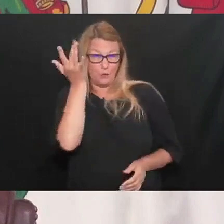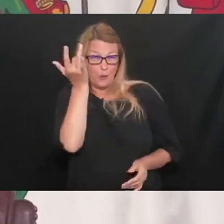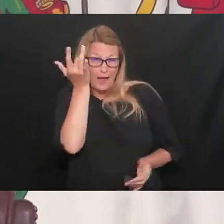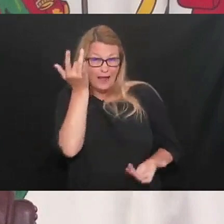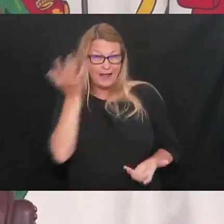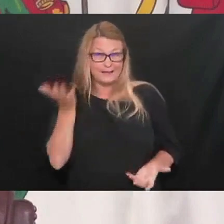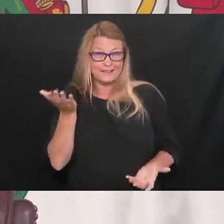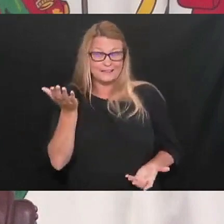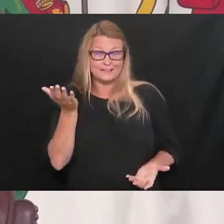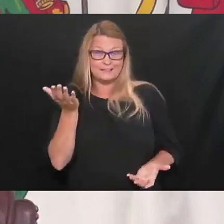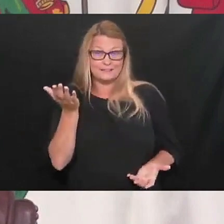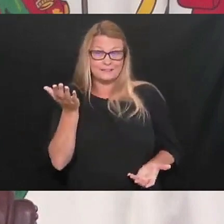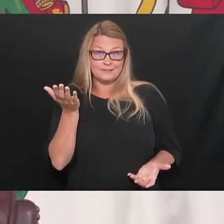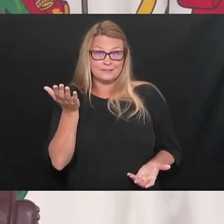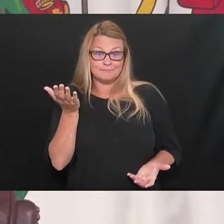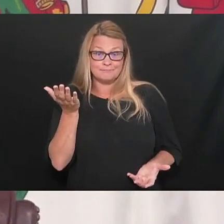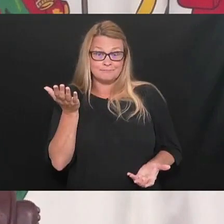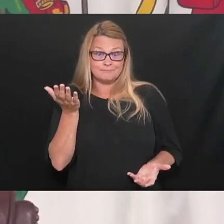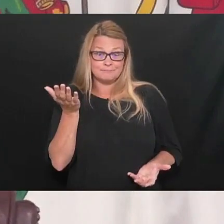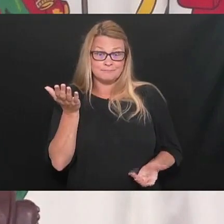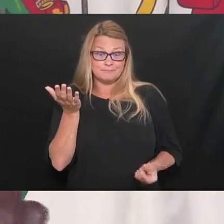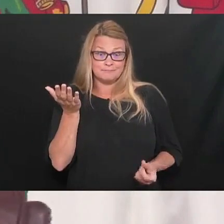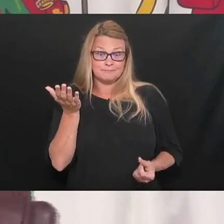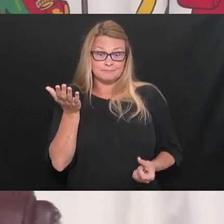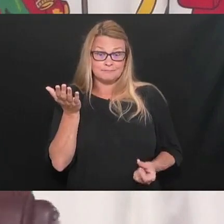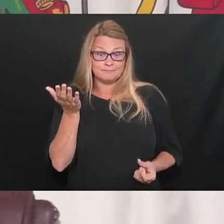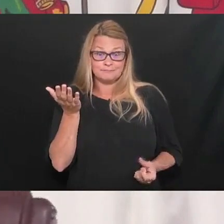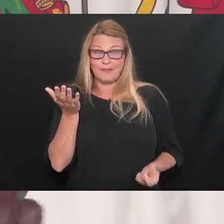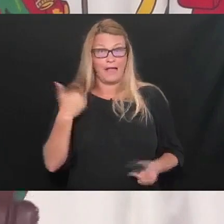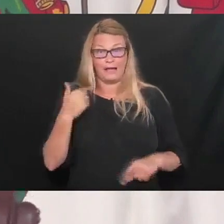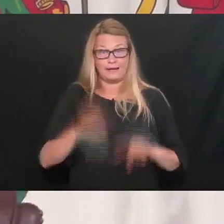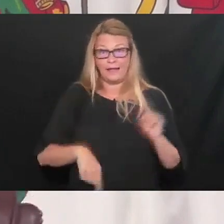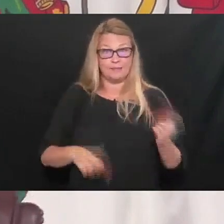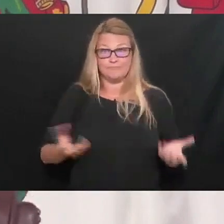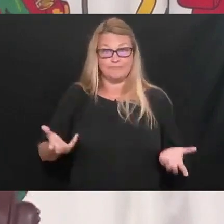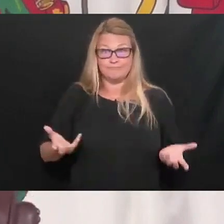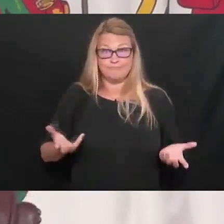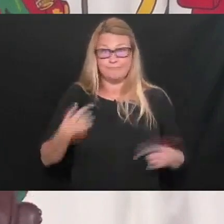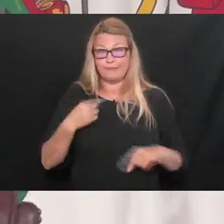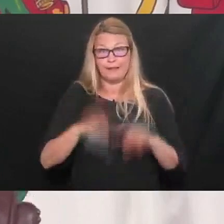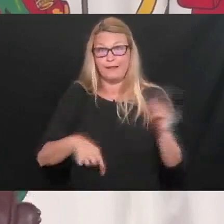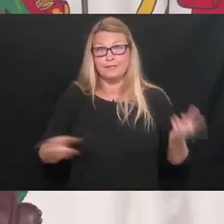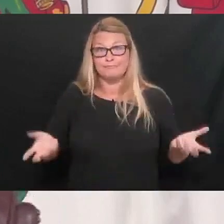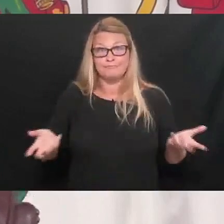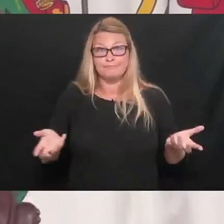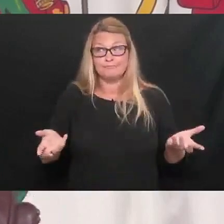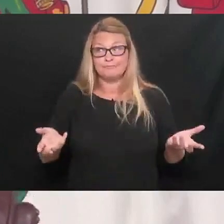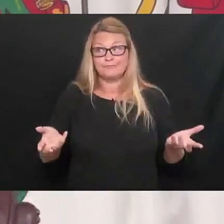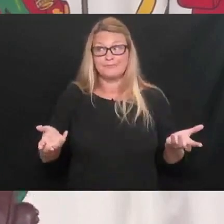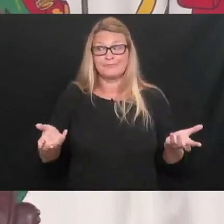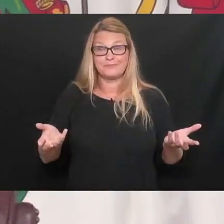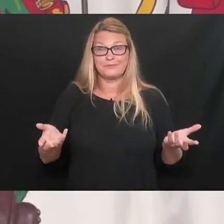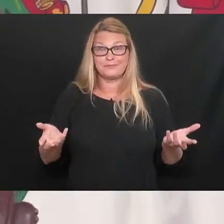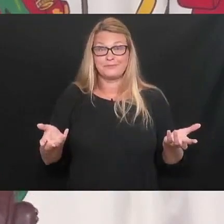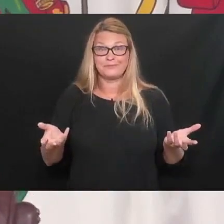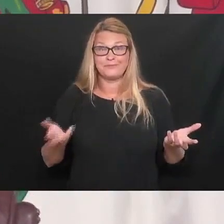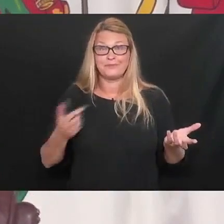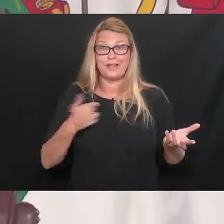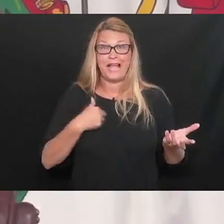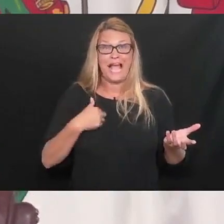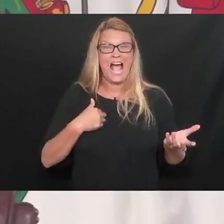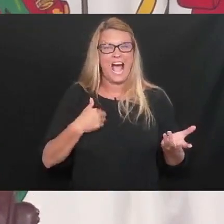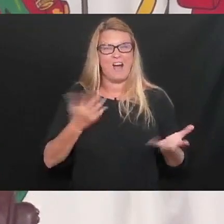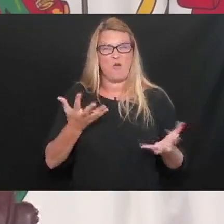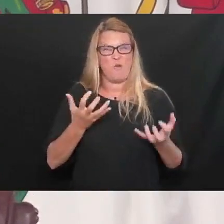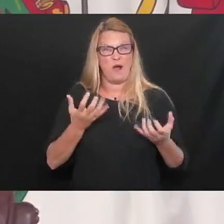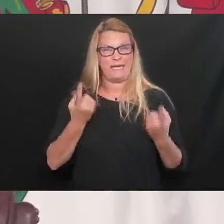done, listen, I can't do that, brother. I can't do that, because absolutely I'm pushing in every